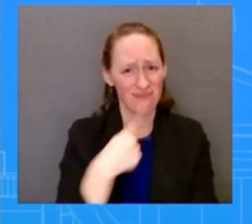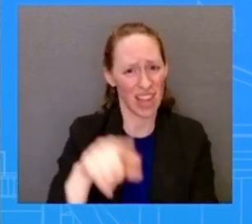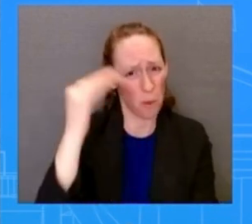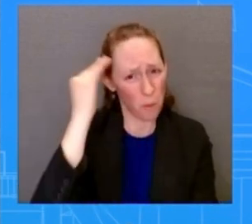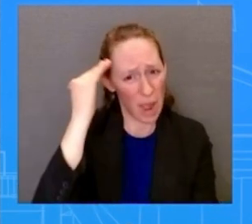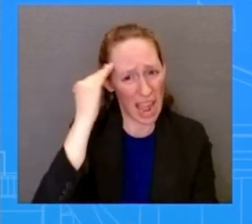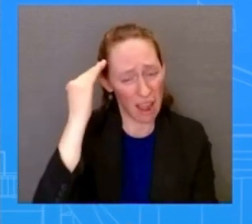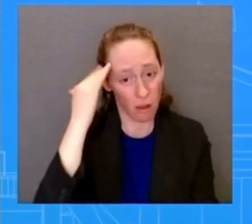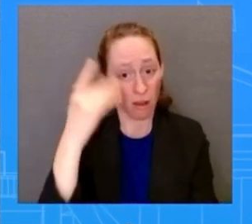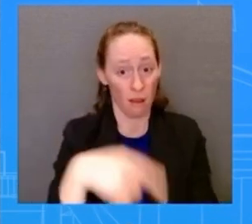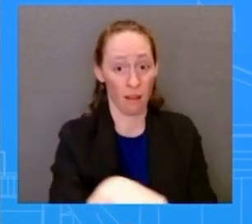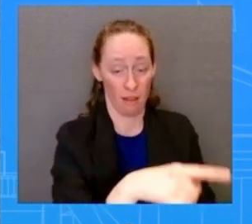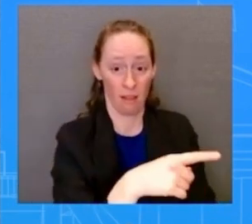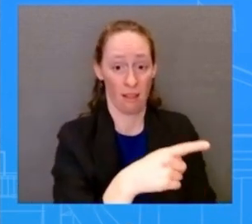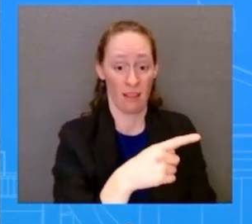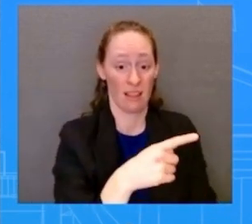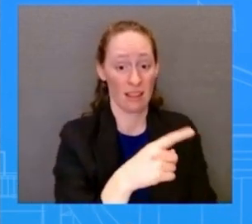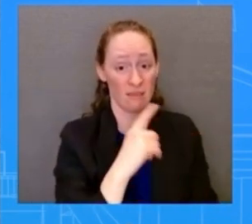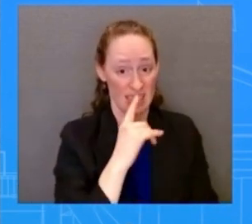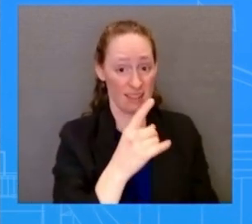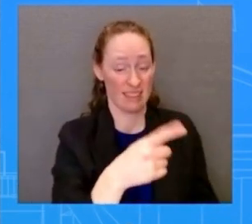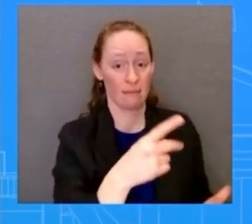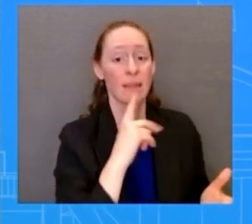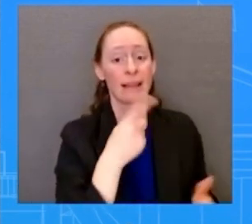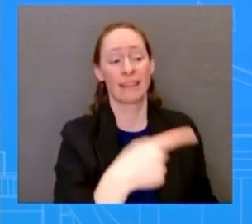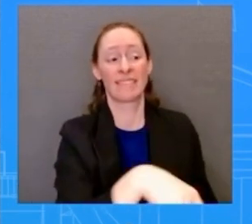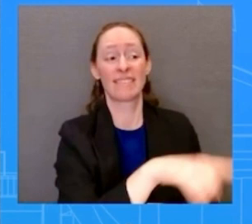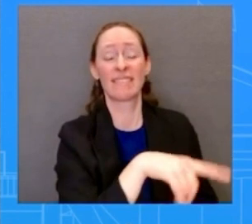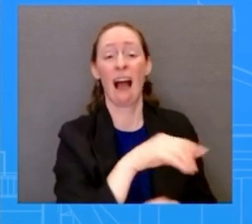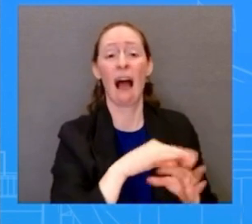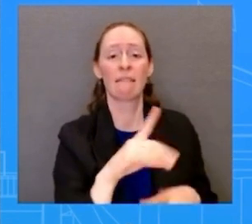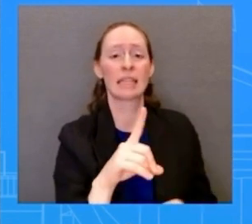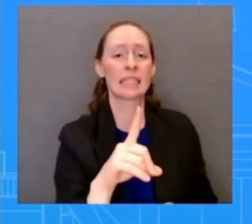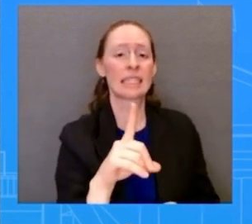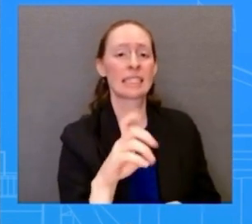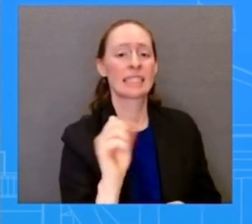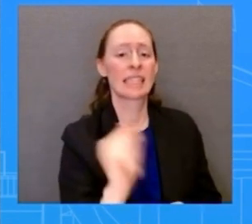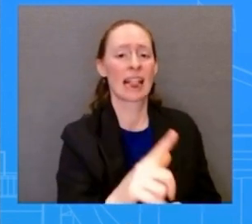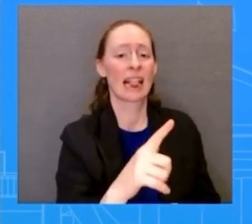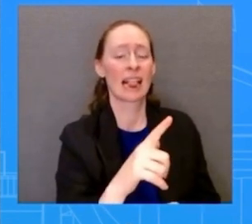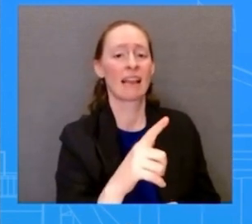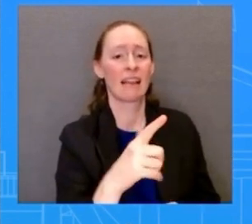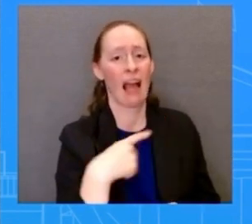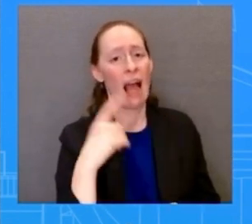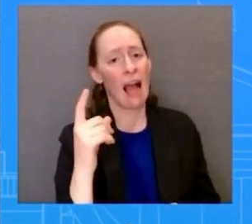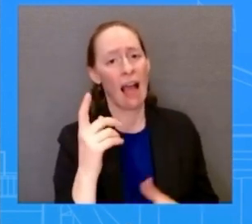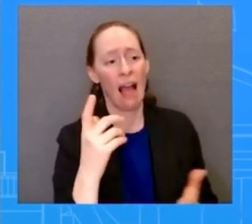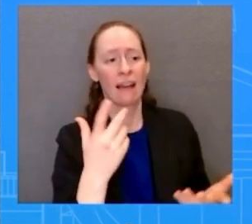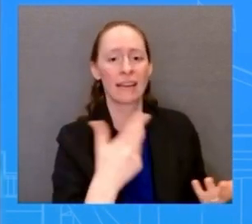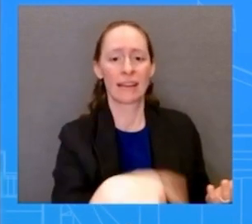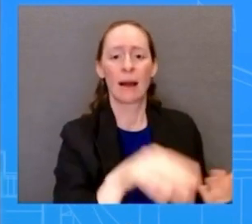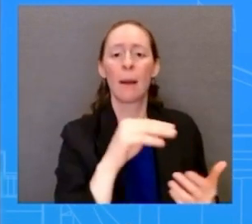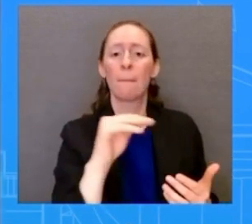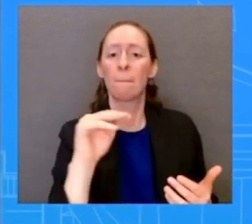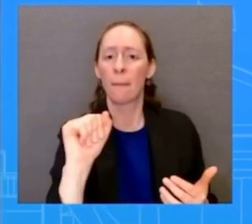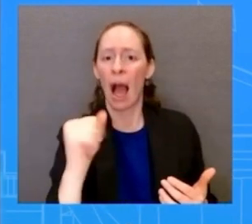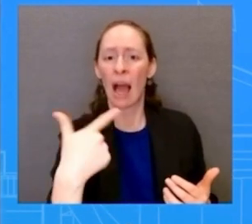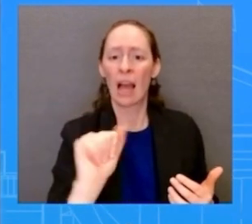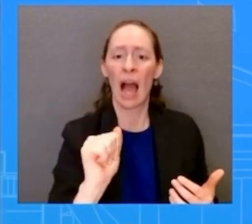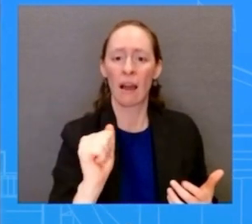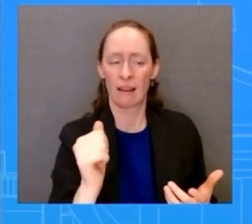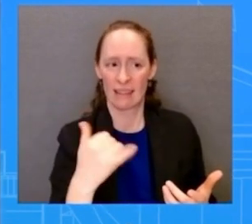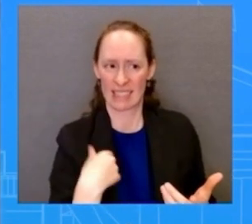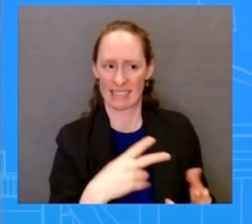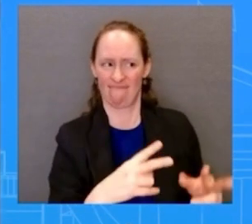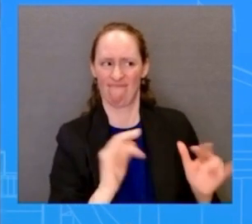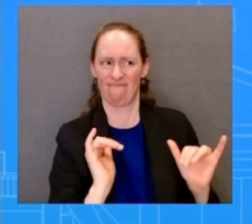that are currently in the House. And so that is something for them to respond to. That question goes to them. Sounds like you don't view the committee as very...